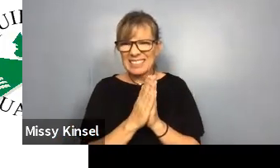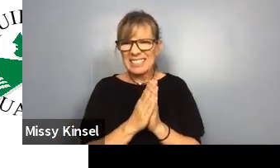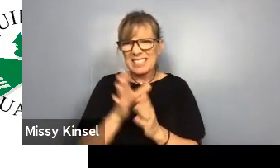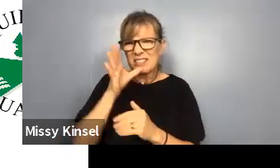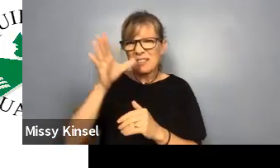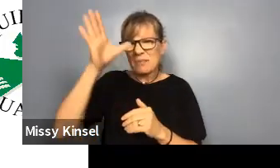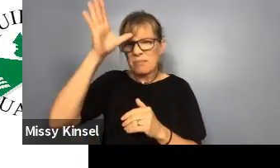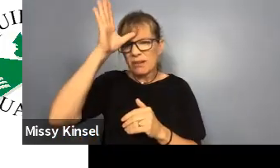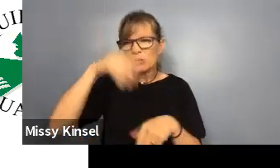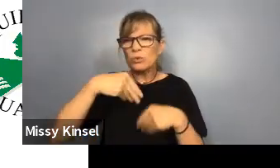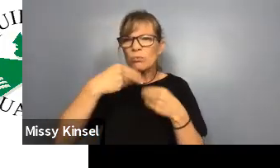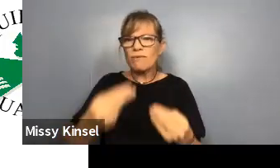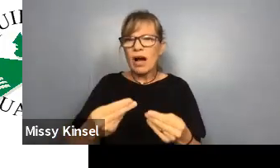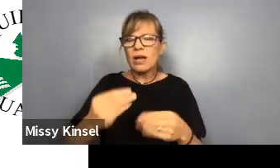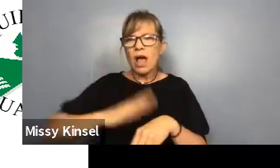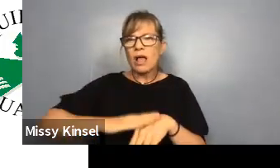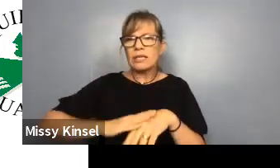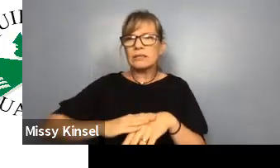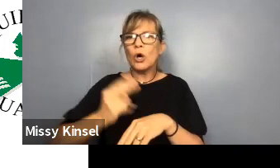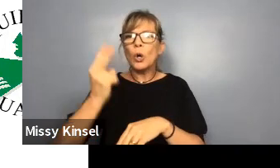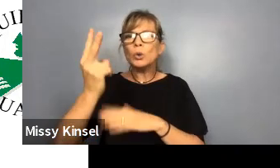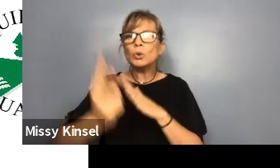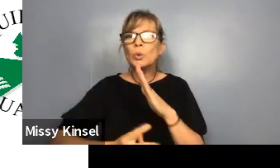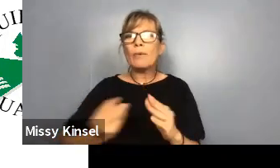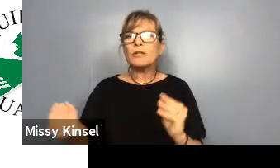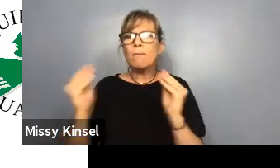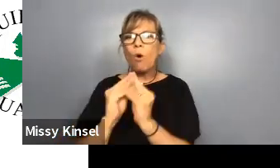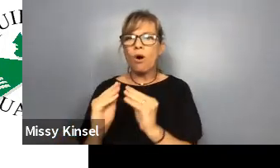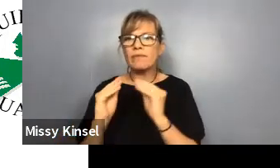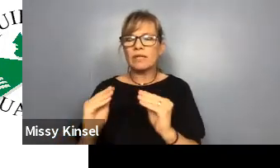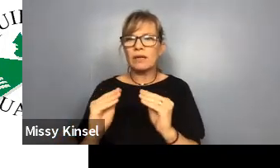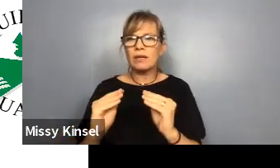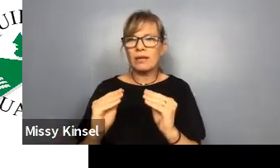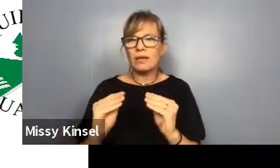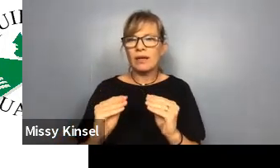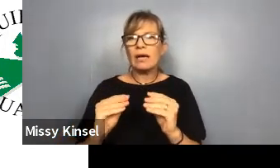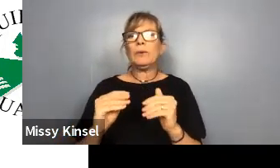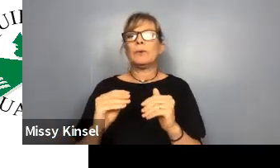to provide at least 2 more hours of instruction in addition.